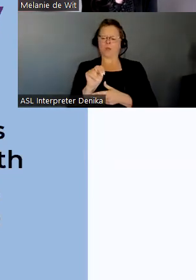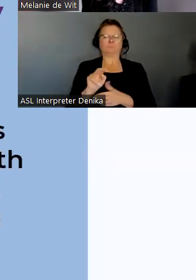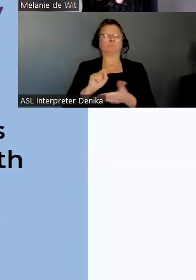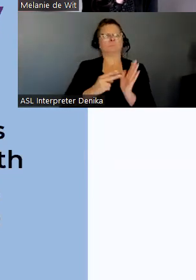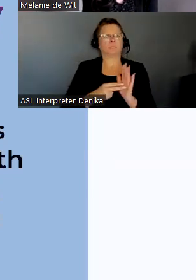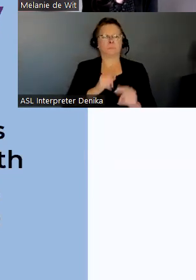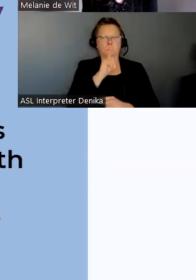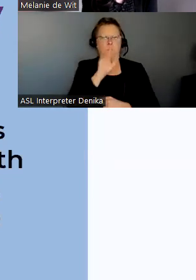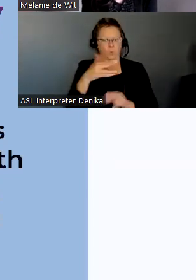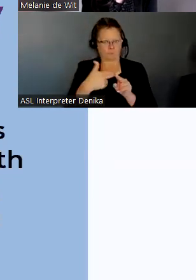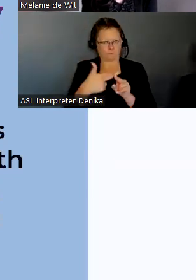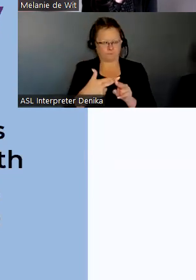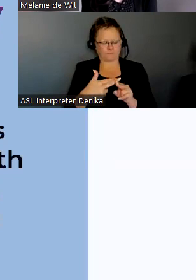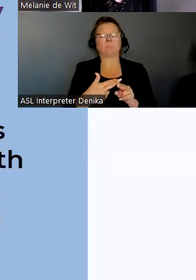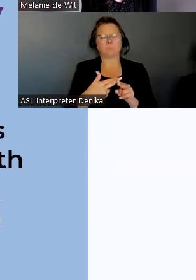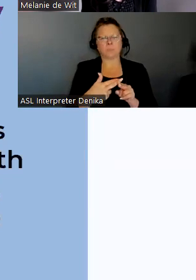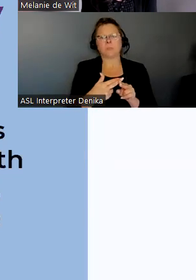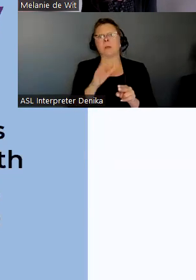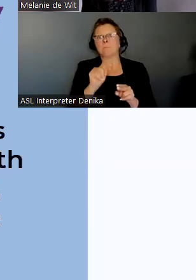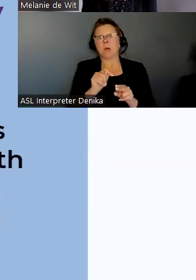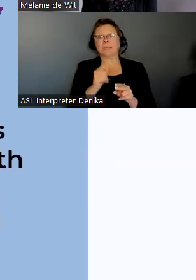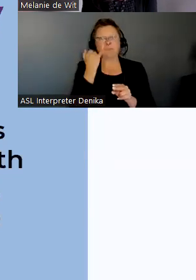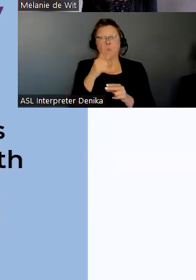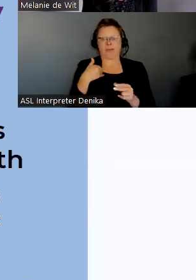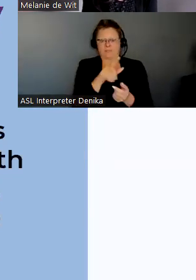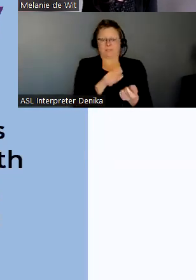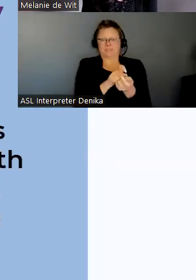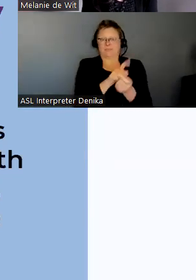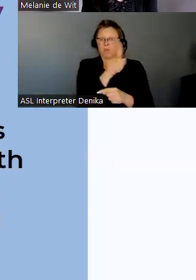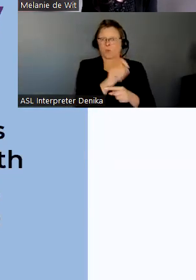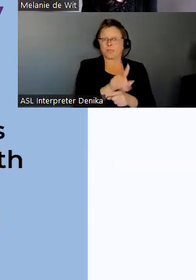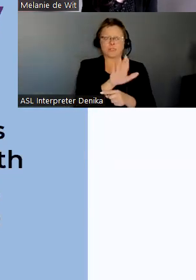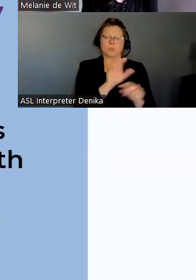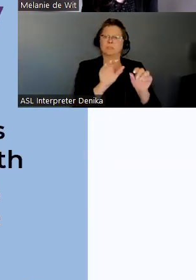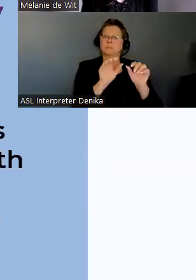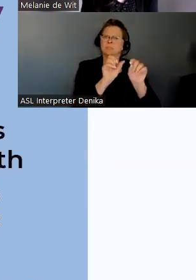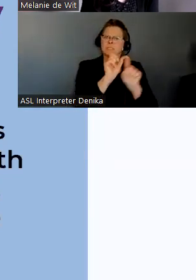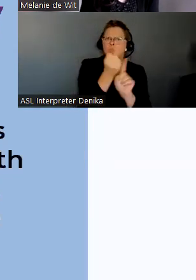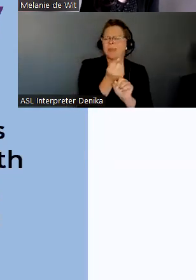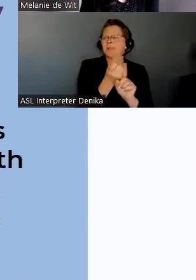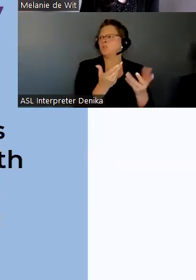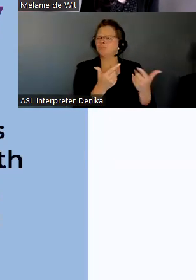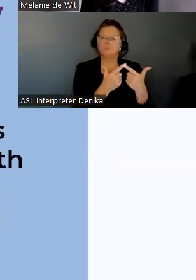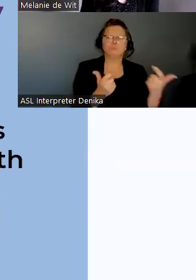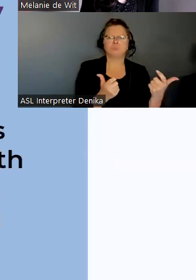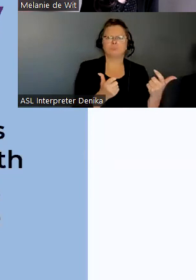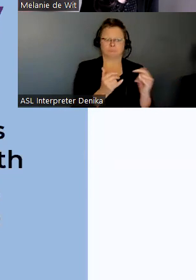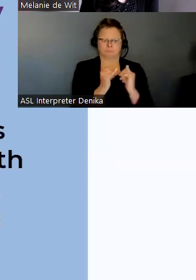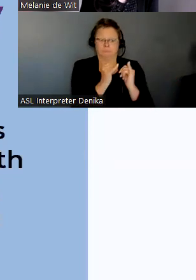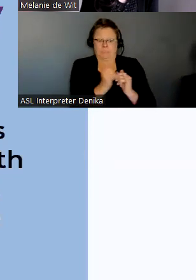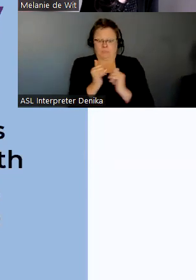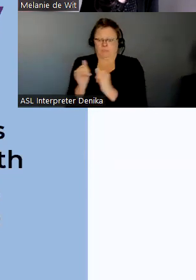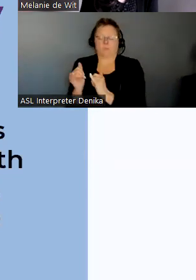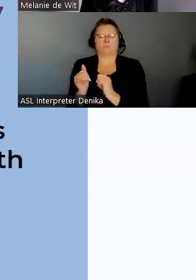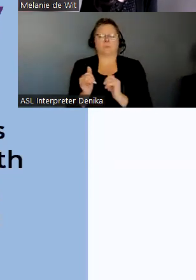have those specific questions about scenarios or situations discussed sort of individually. If you can keep